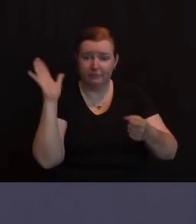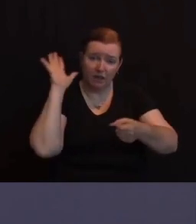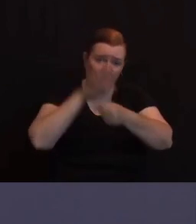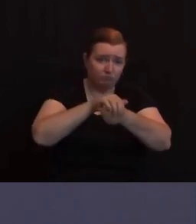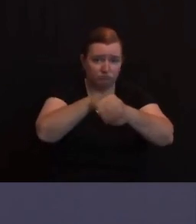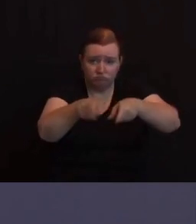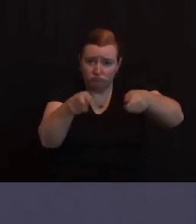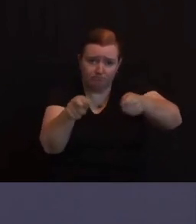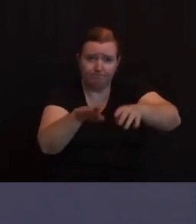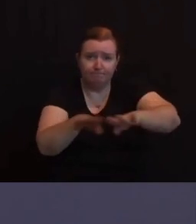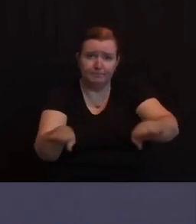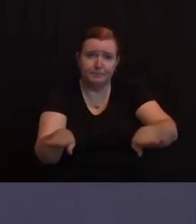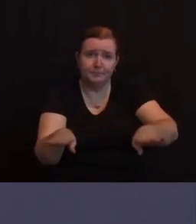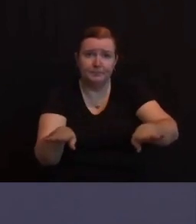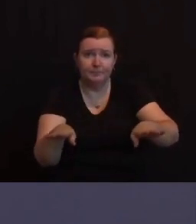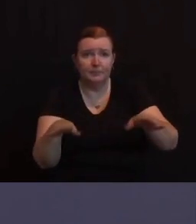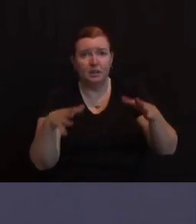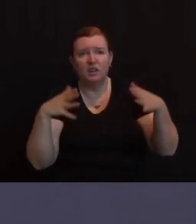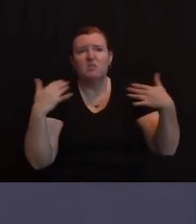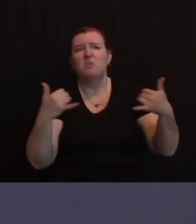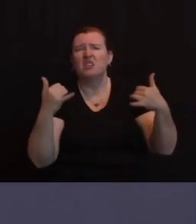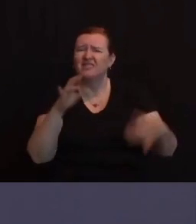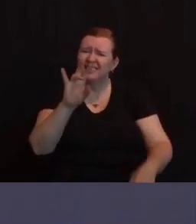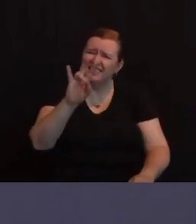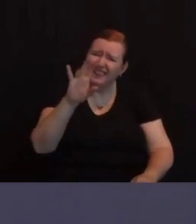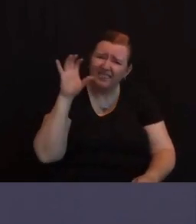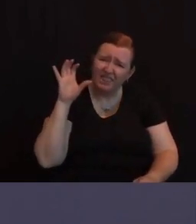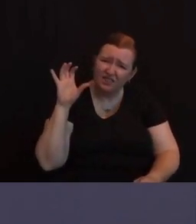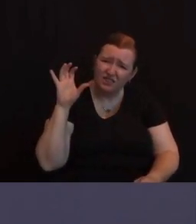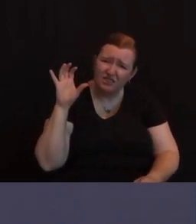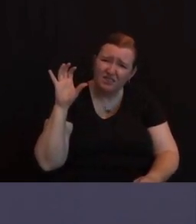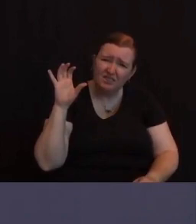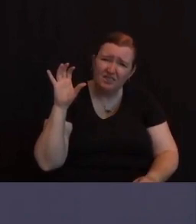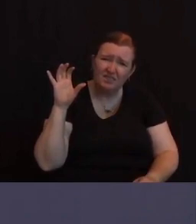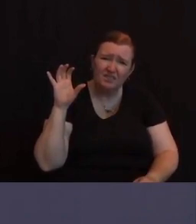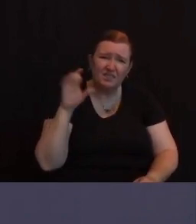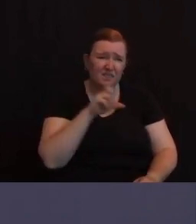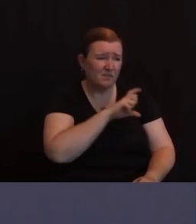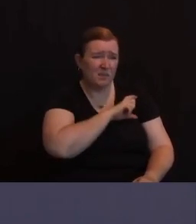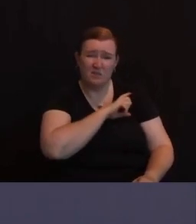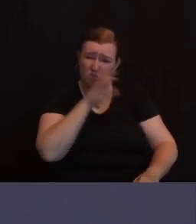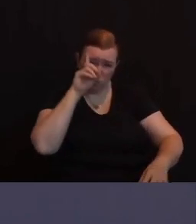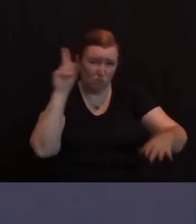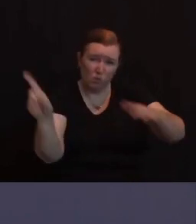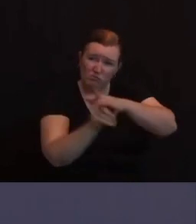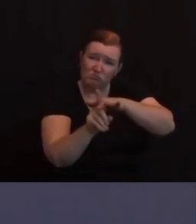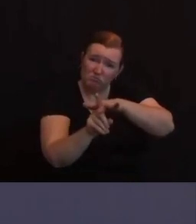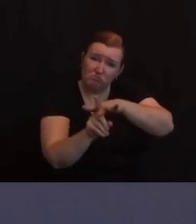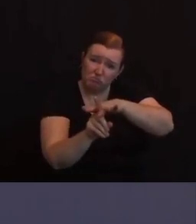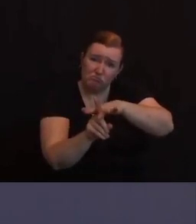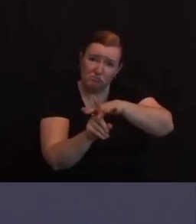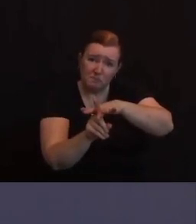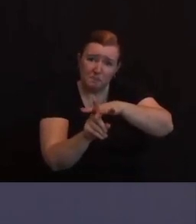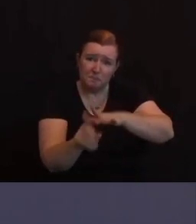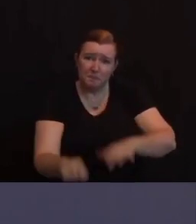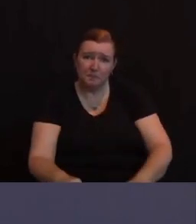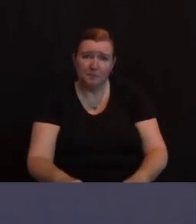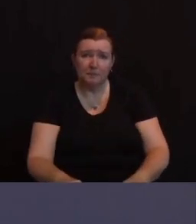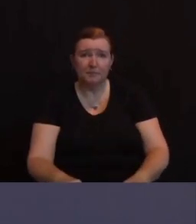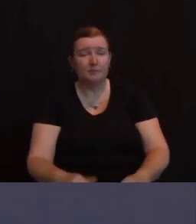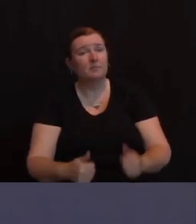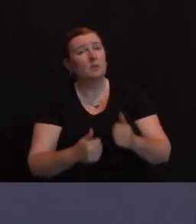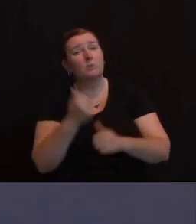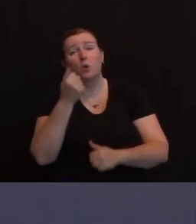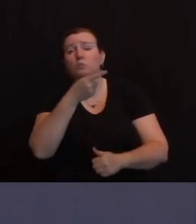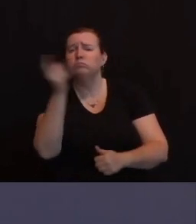with 700 people, you're not giving law enforcement a choice at that point. But folks, for the most part, overwhelmingly great behavior. We